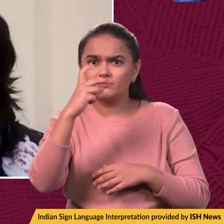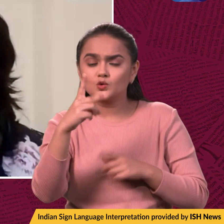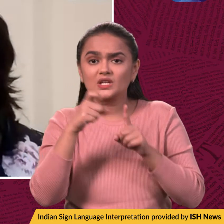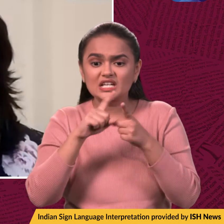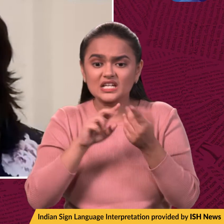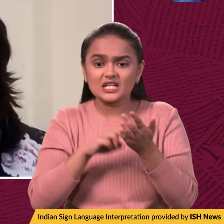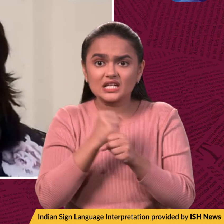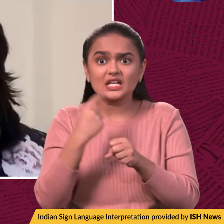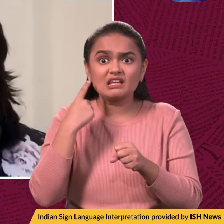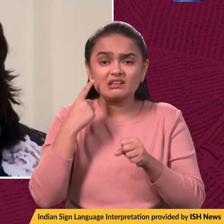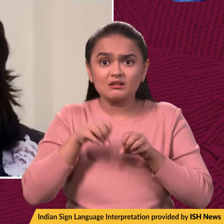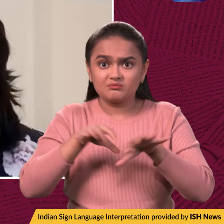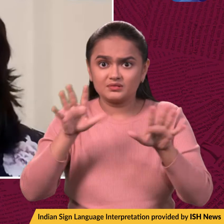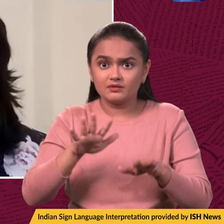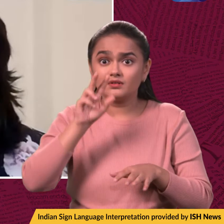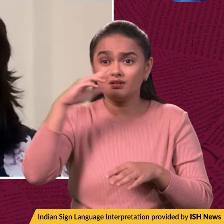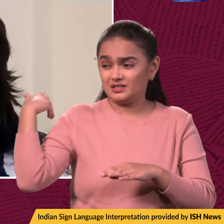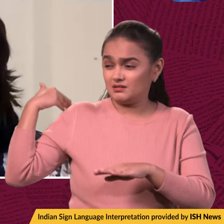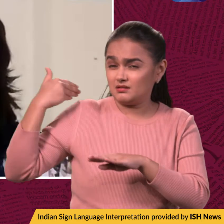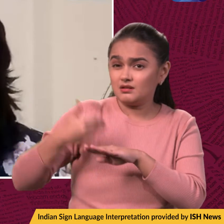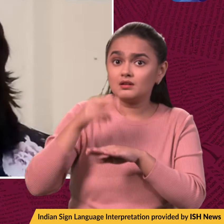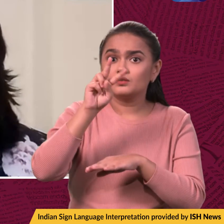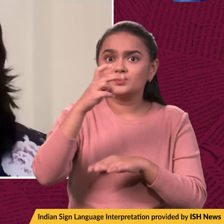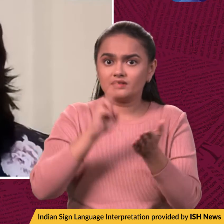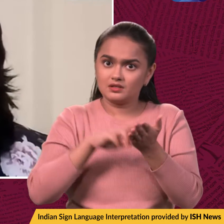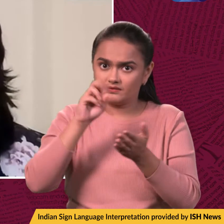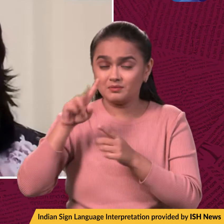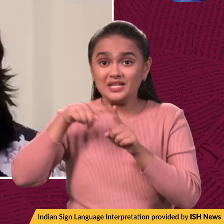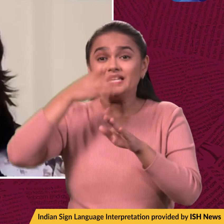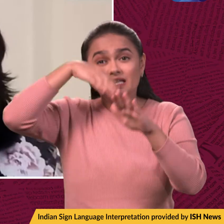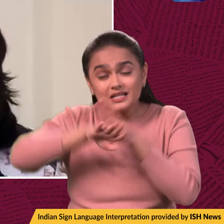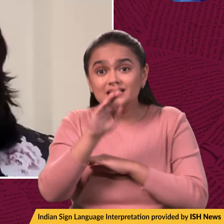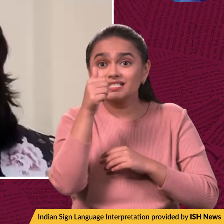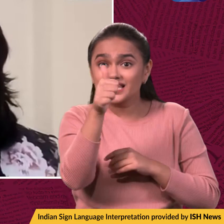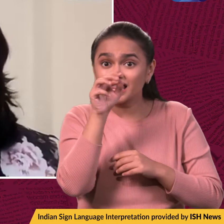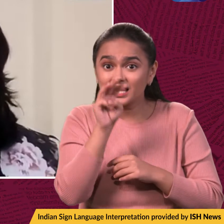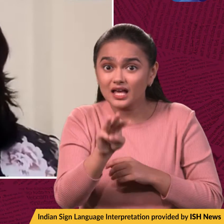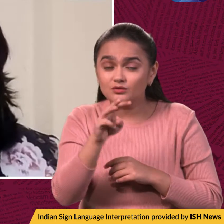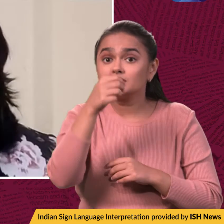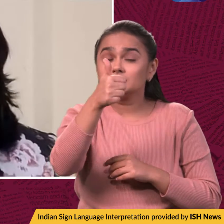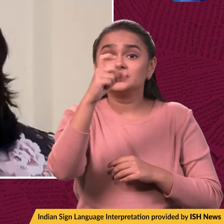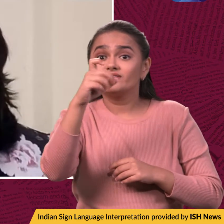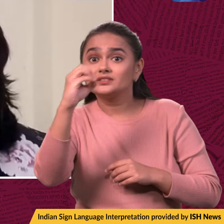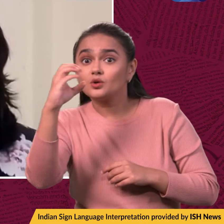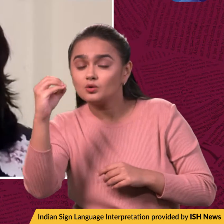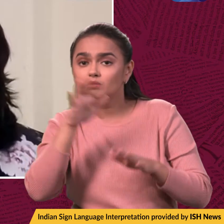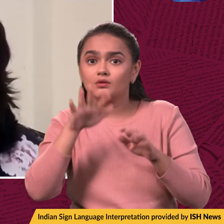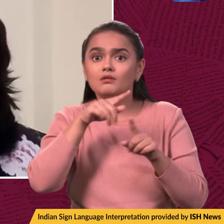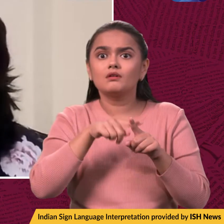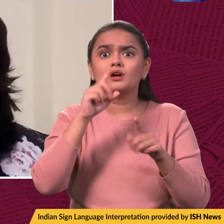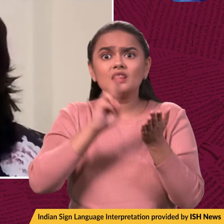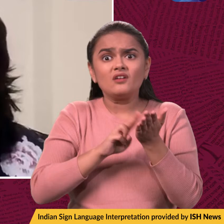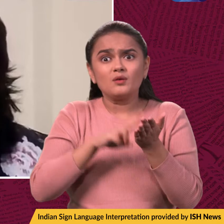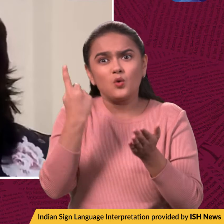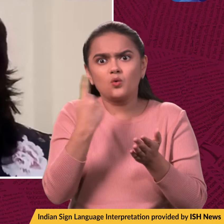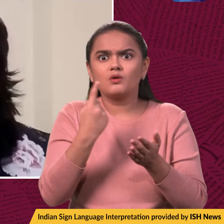8,276 dengue cases till the 27th of November, out of which 6,700 cases were in the month